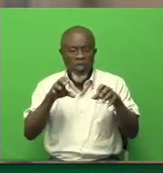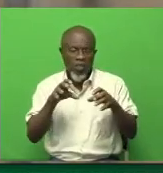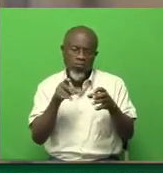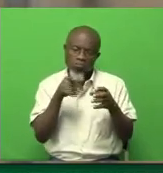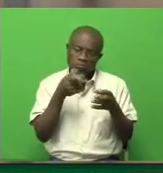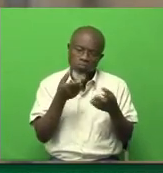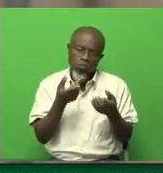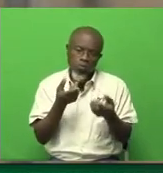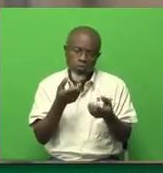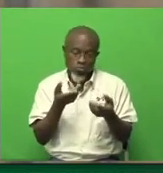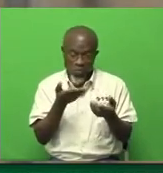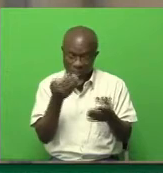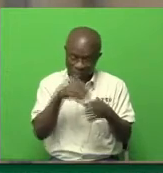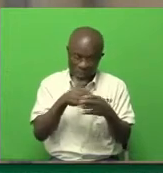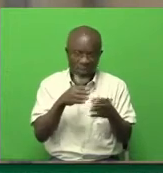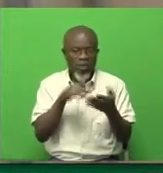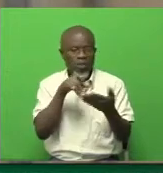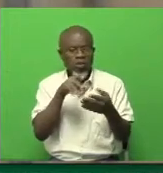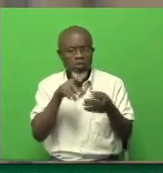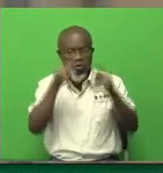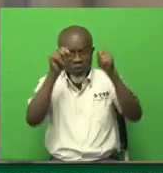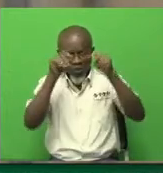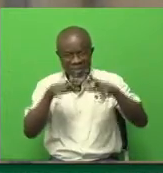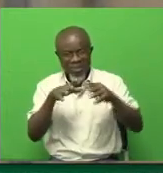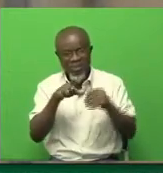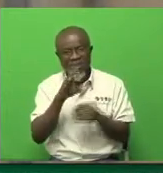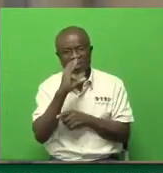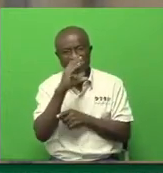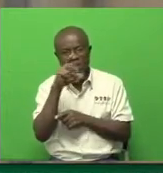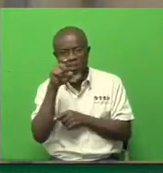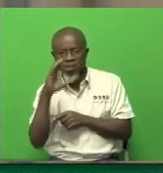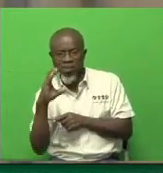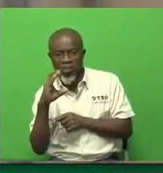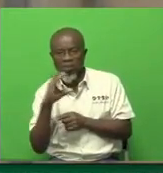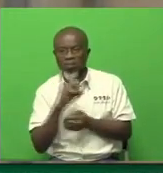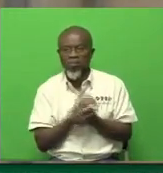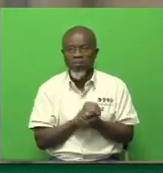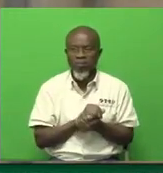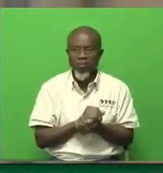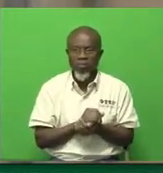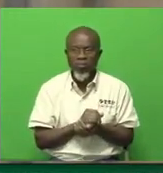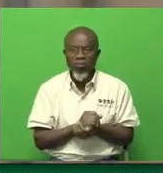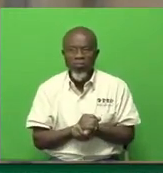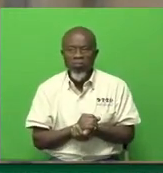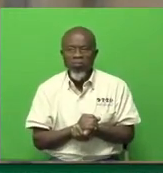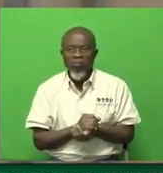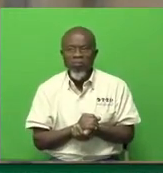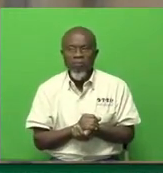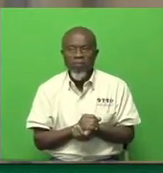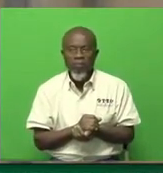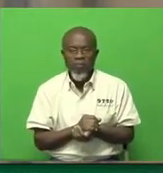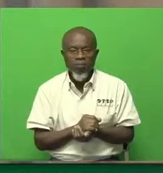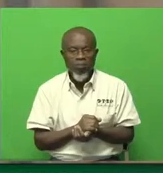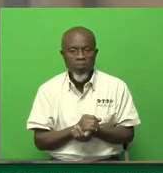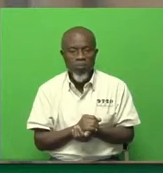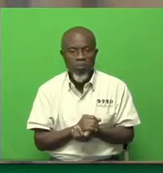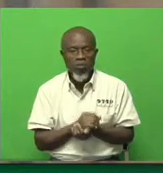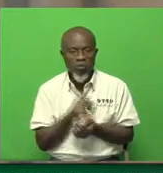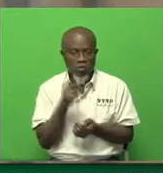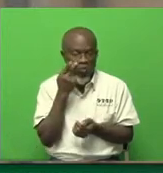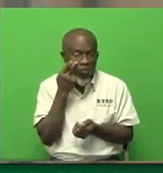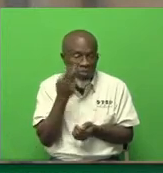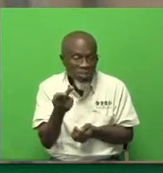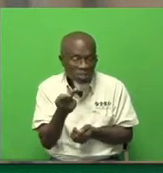that Educational Opportunity follow the Ministry of Education socials you follow it for yourself